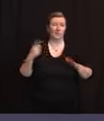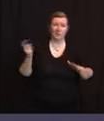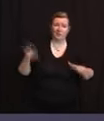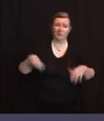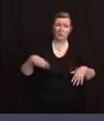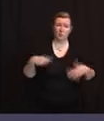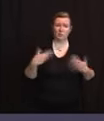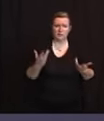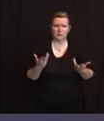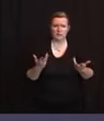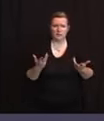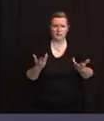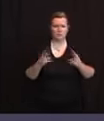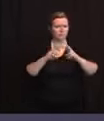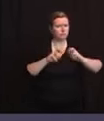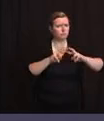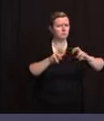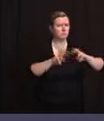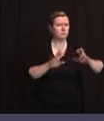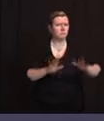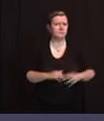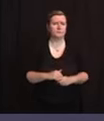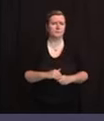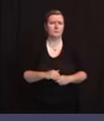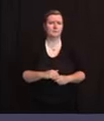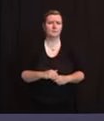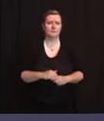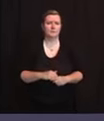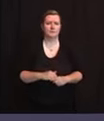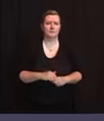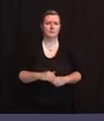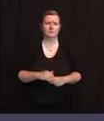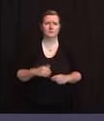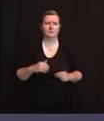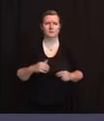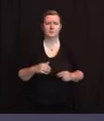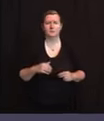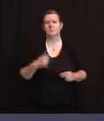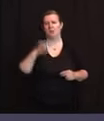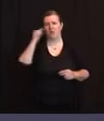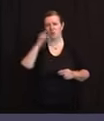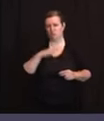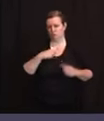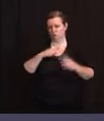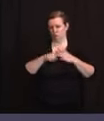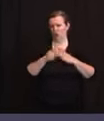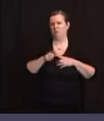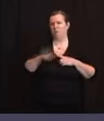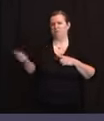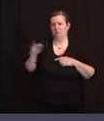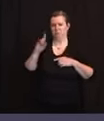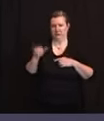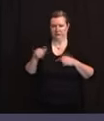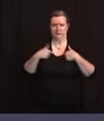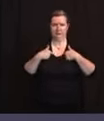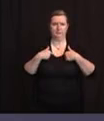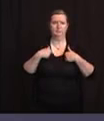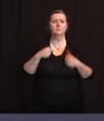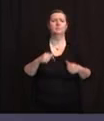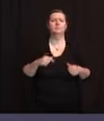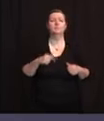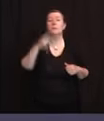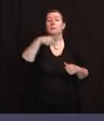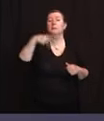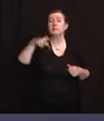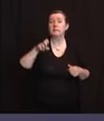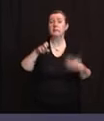that now? Let me start, Judy, and turn to you. Is that all right? Let me be unequivocal about this, about two things about PPE. We were